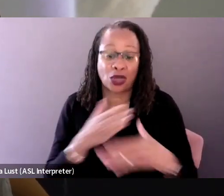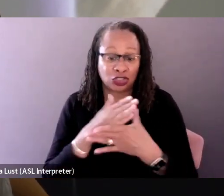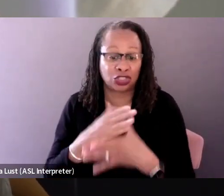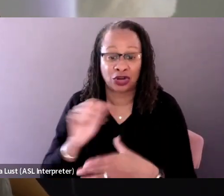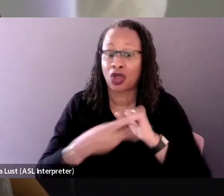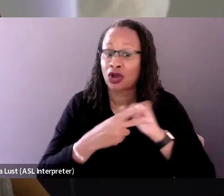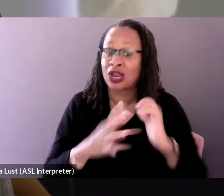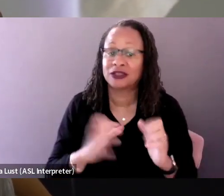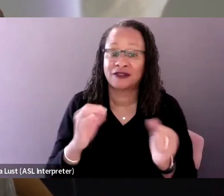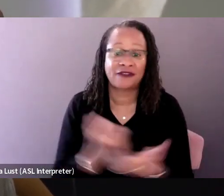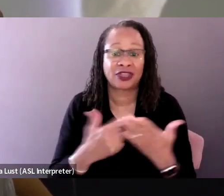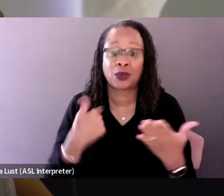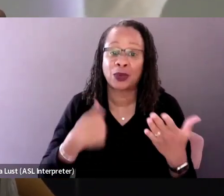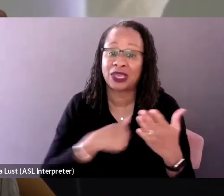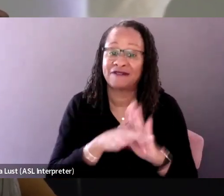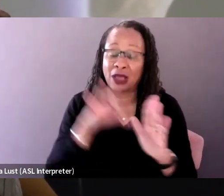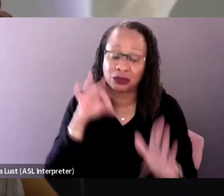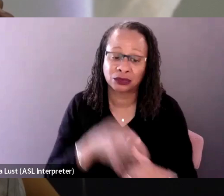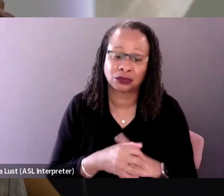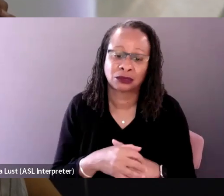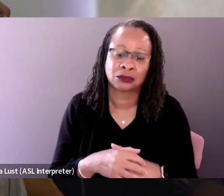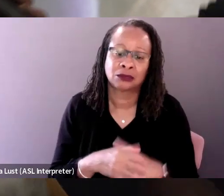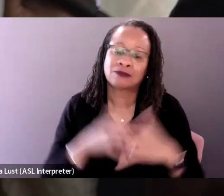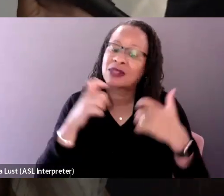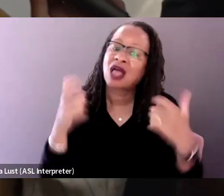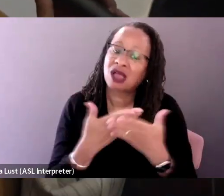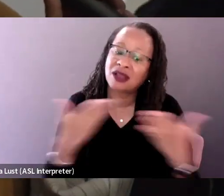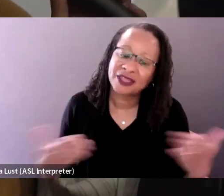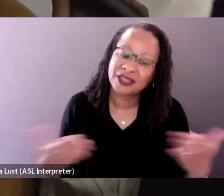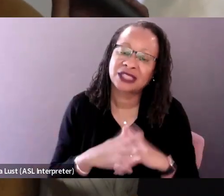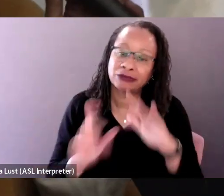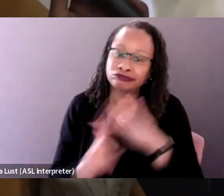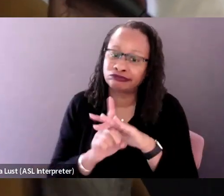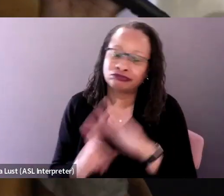found. So a lot of things to come. I don't want to